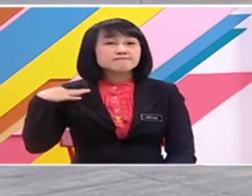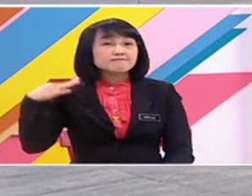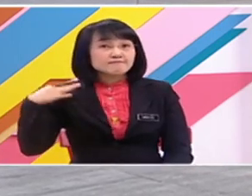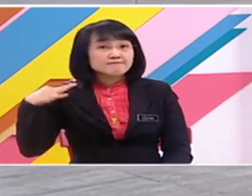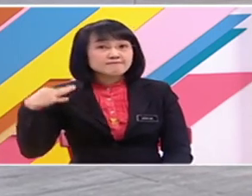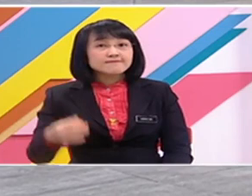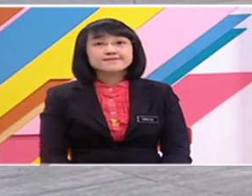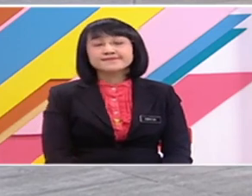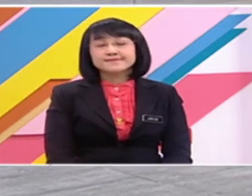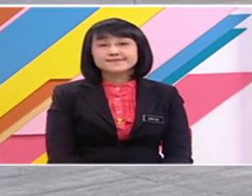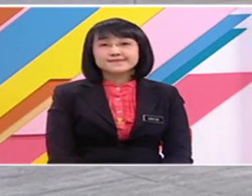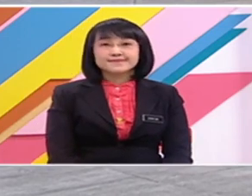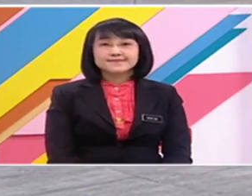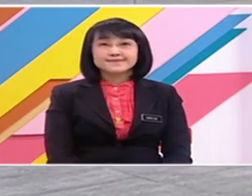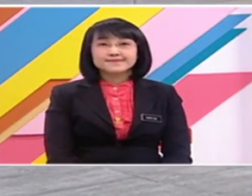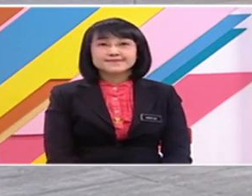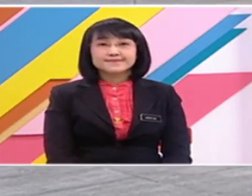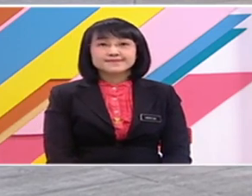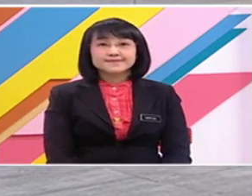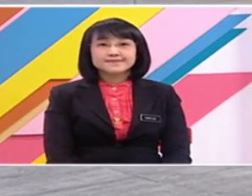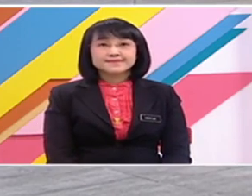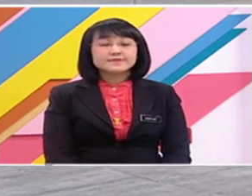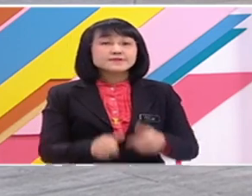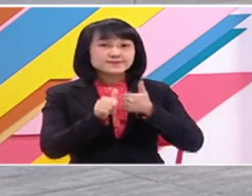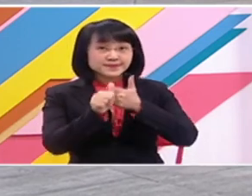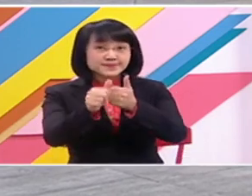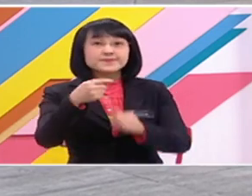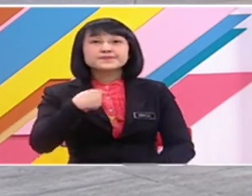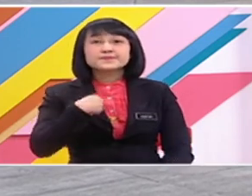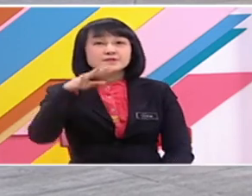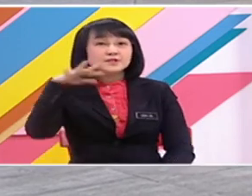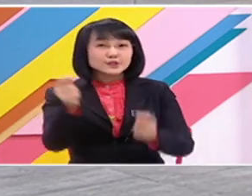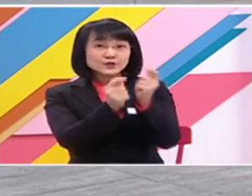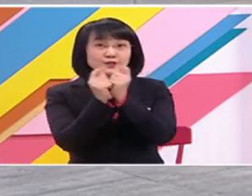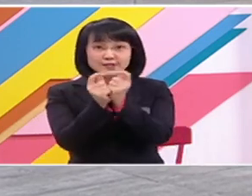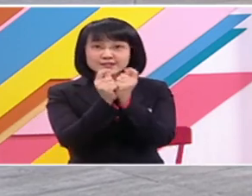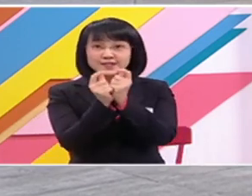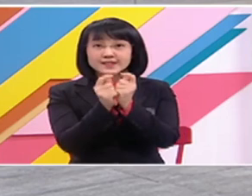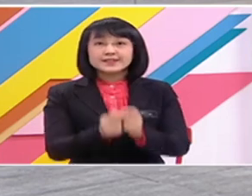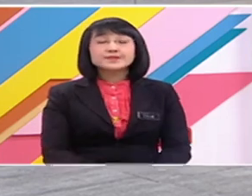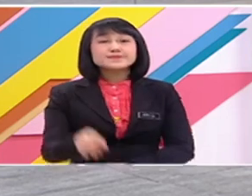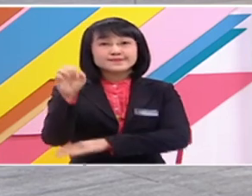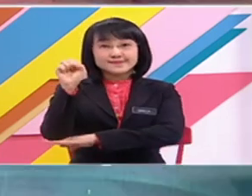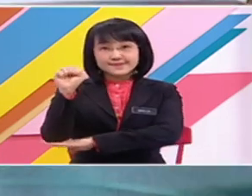is the words. Shirt. Okay, let's follow me. Okay. Let's spell together. This is